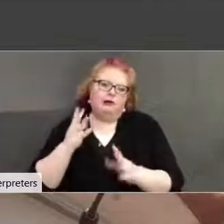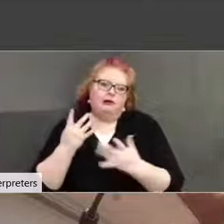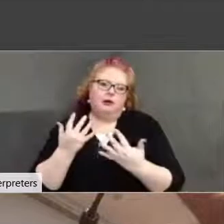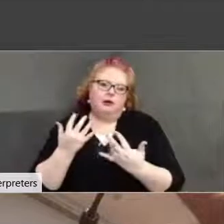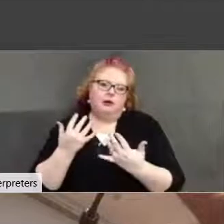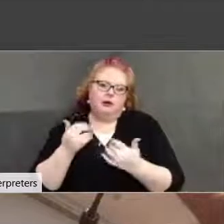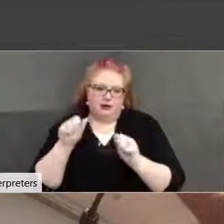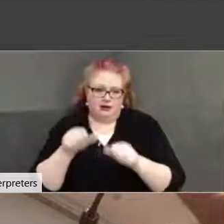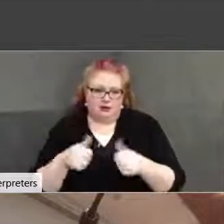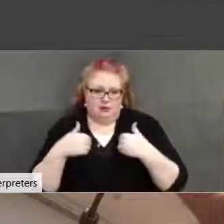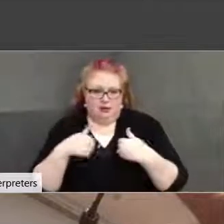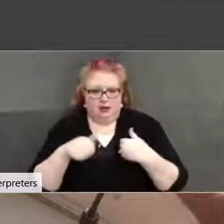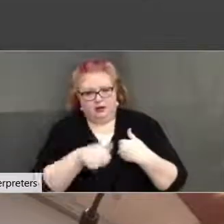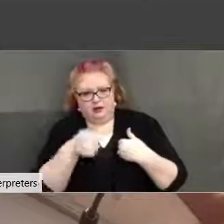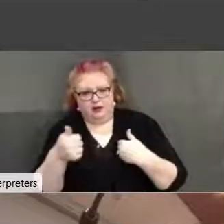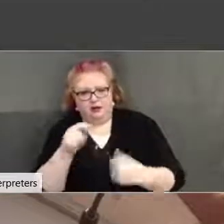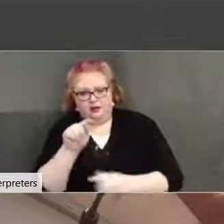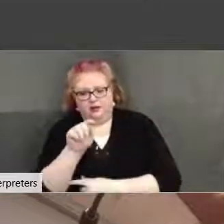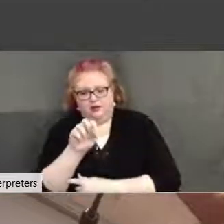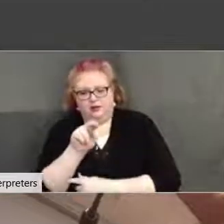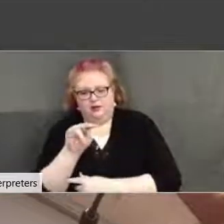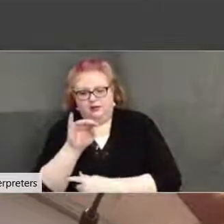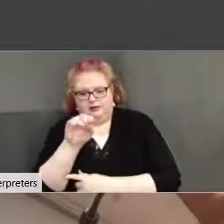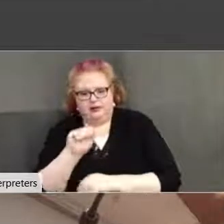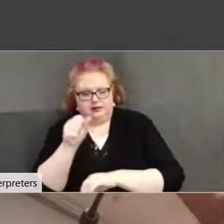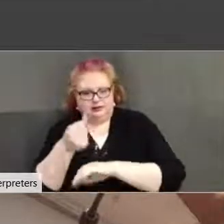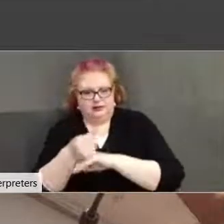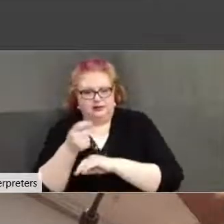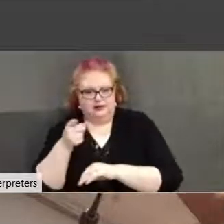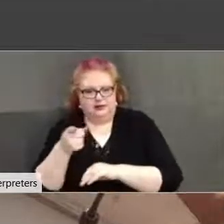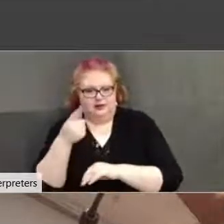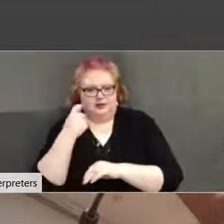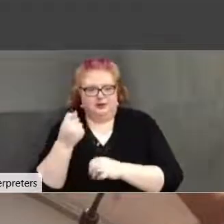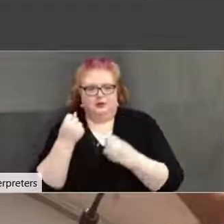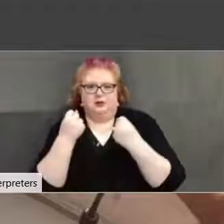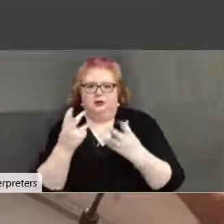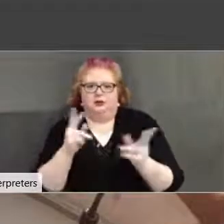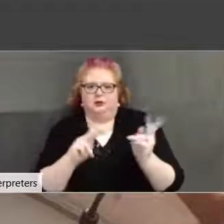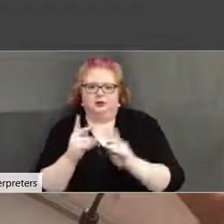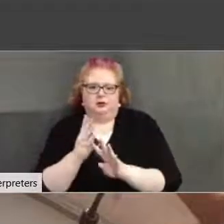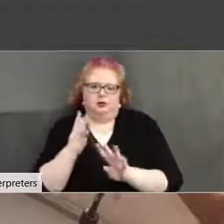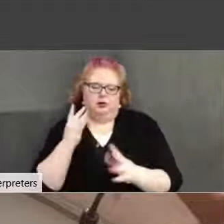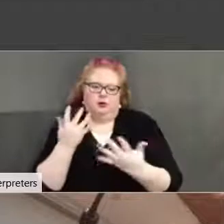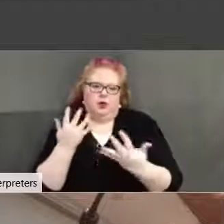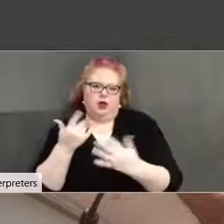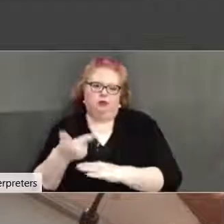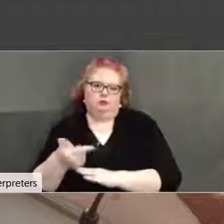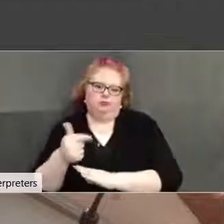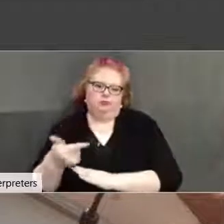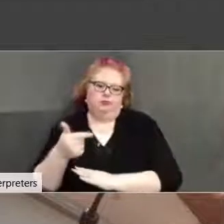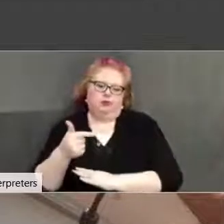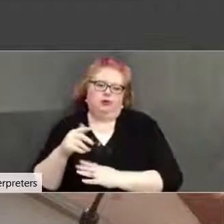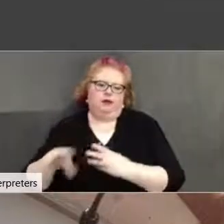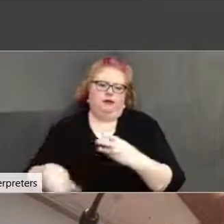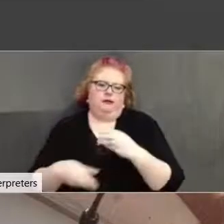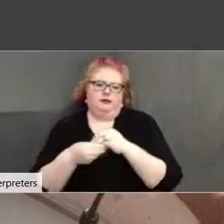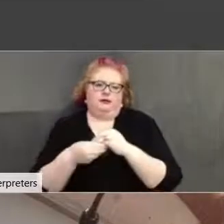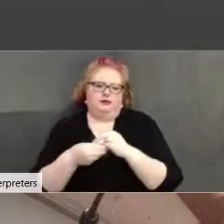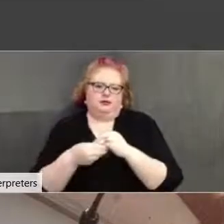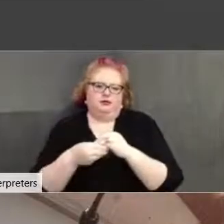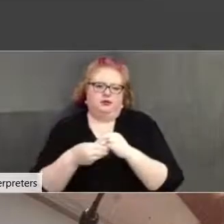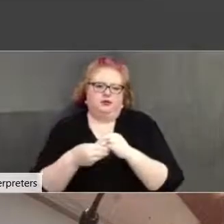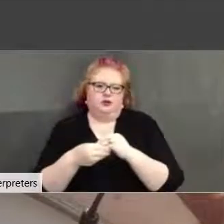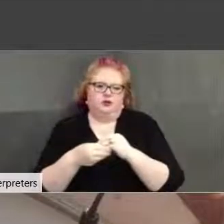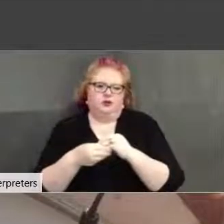until whoever gets there first and that kind of thing. So take a look at that. Adding additional tennis